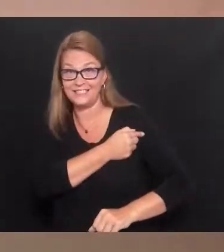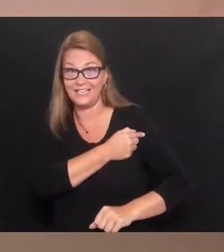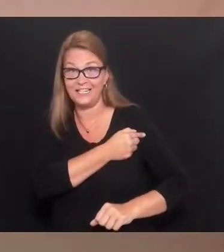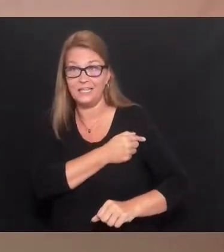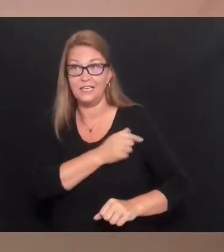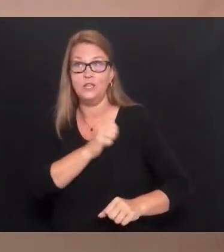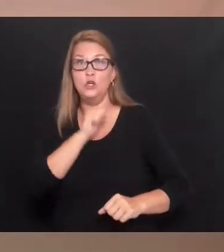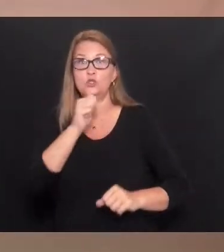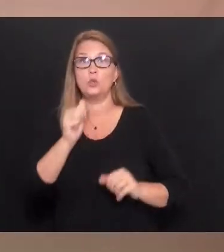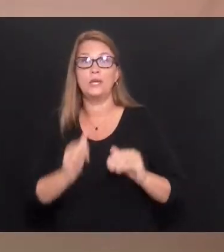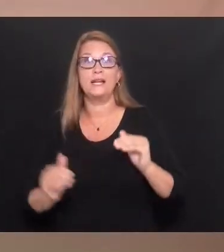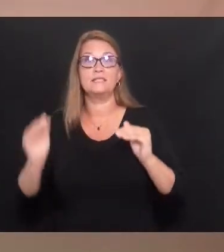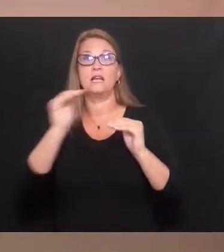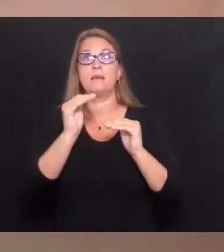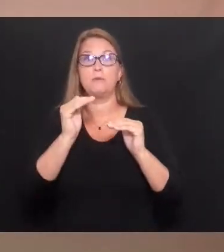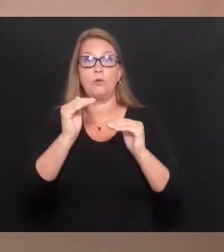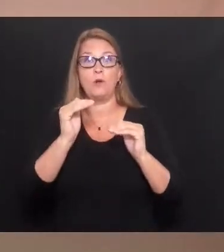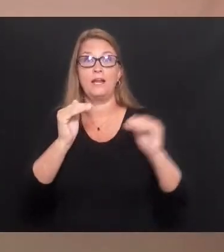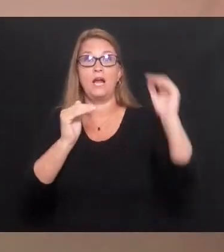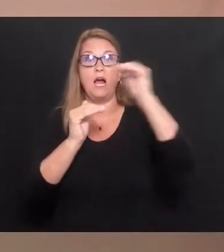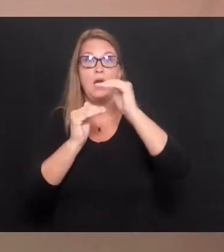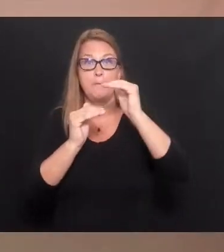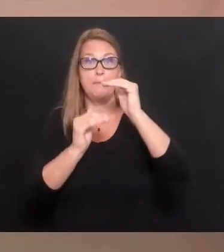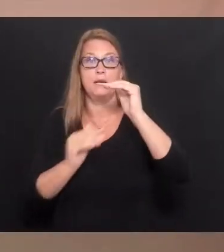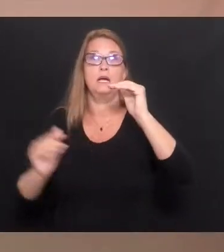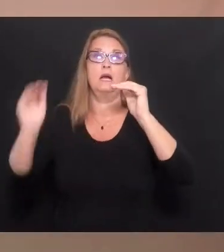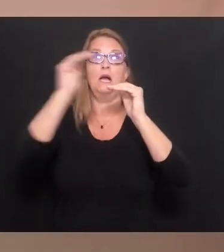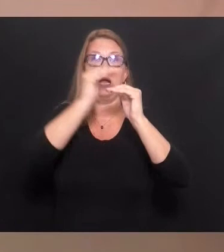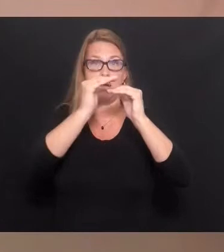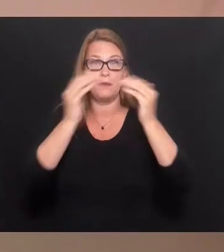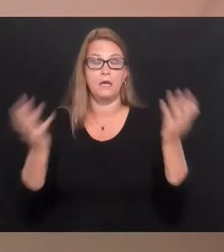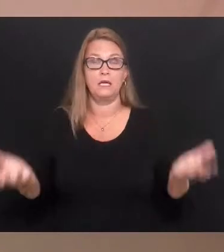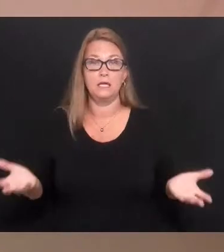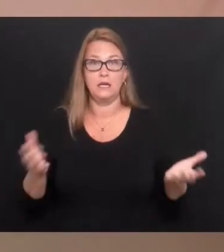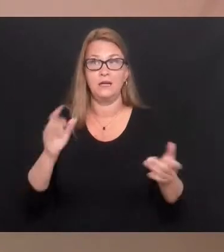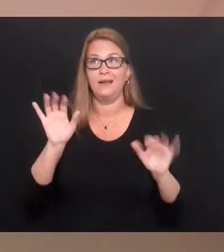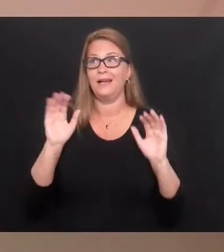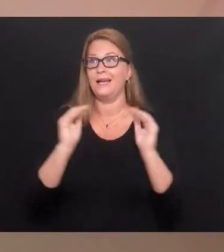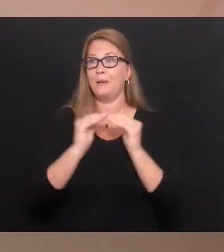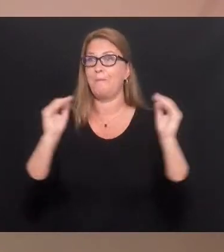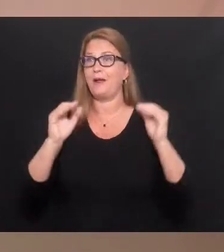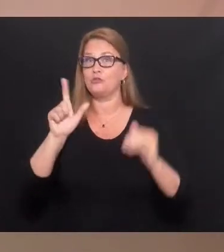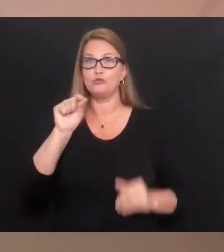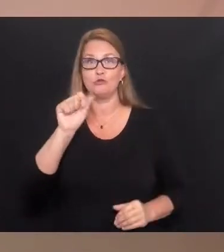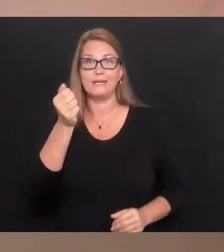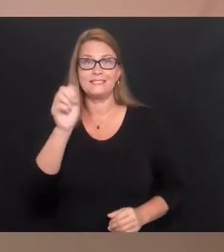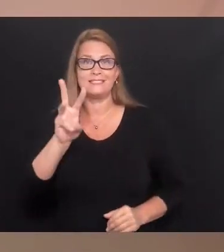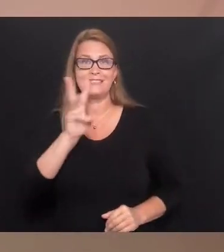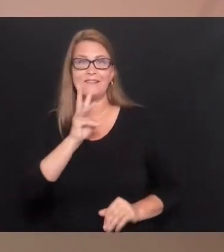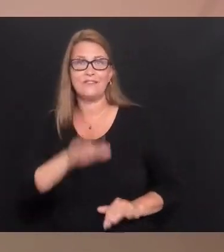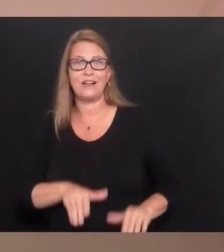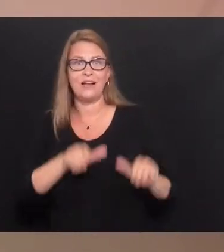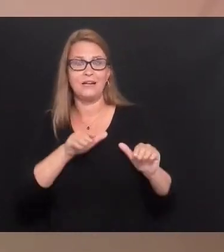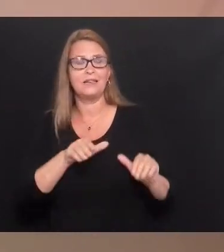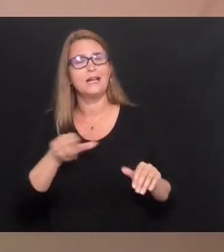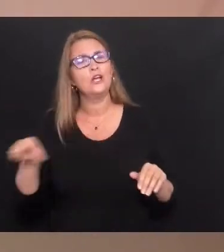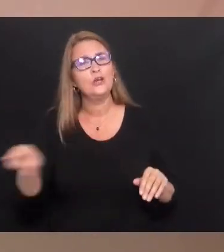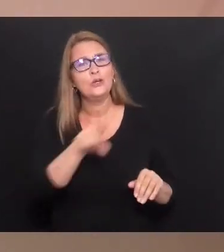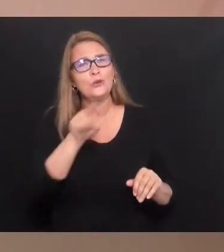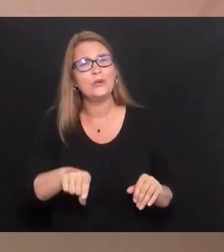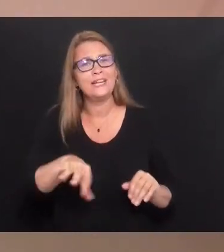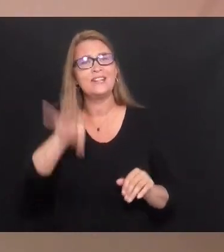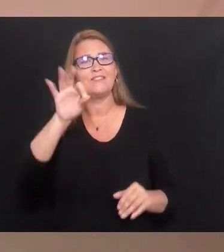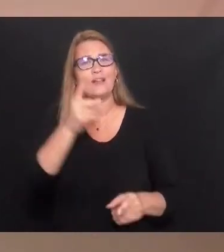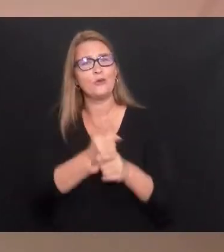up to 200 or 300 equivalent 2016 flood events. So West Virginia, please get educated on the value of